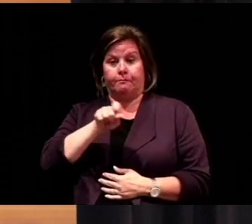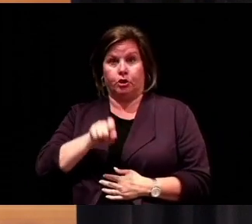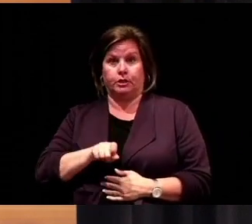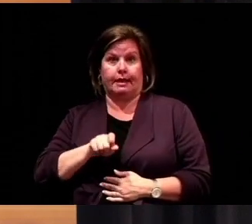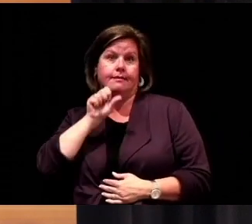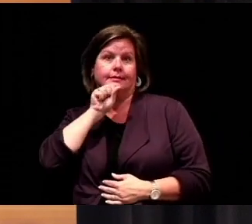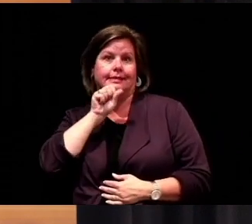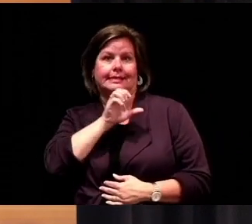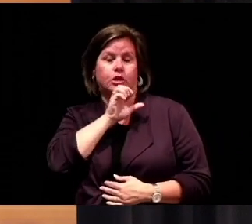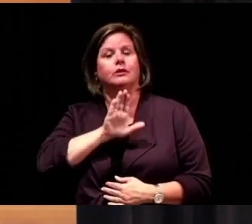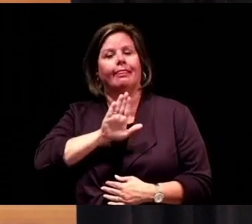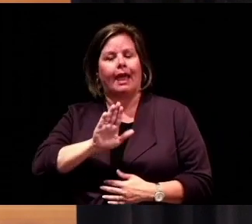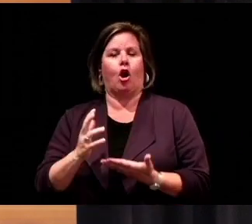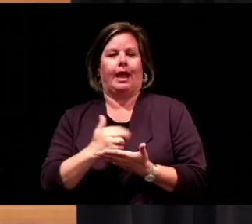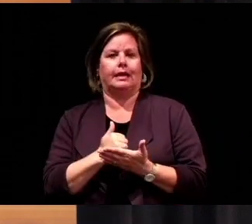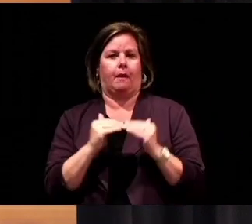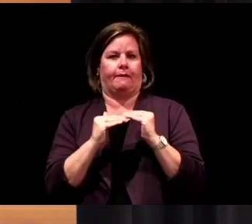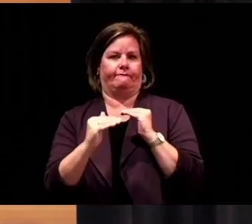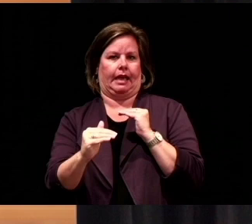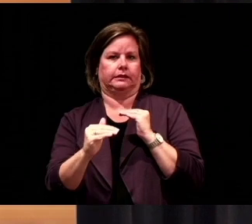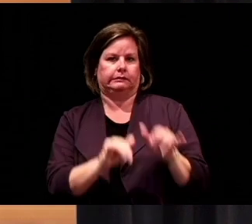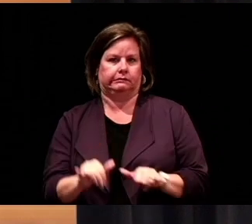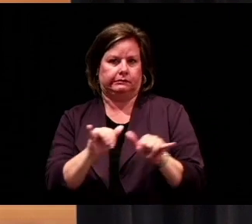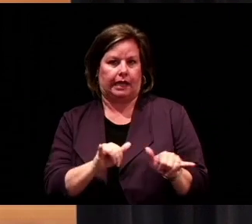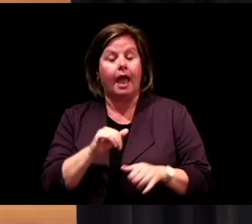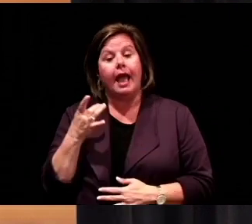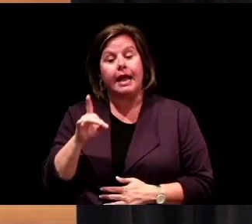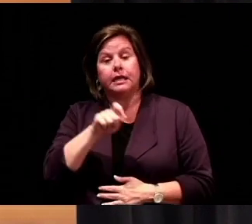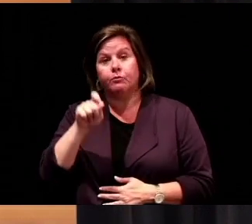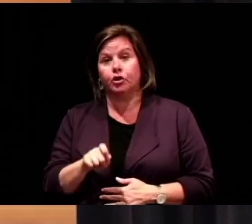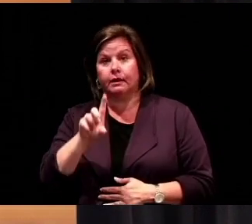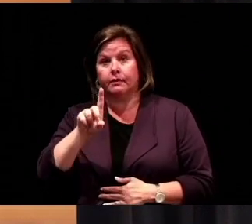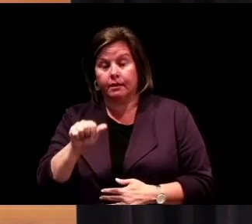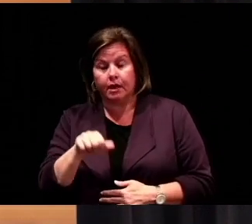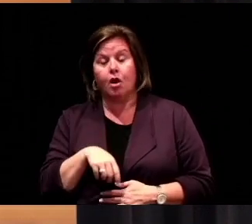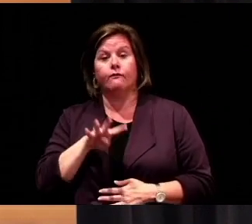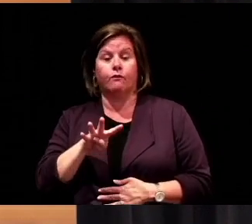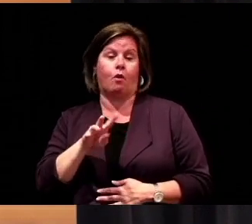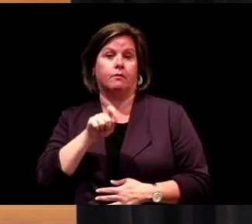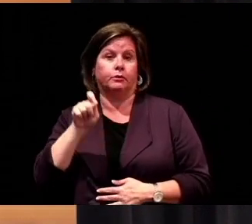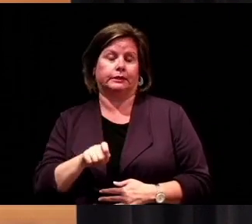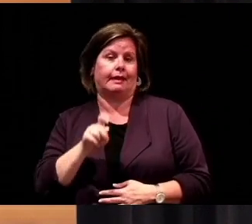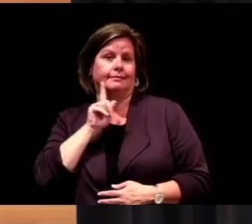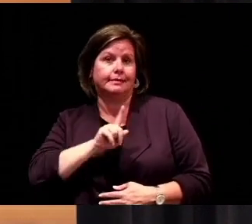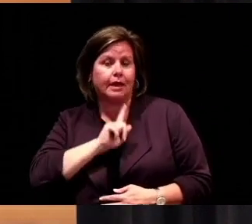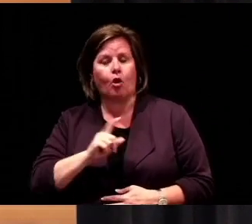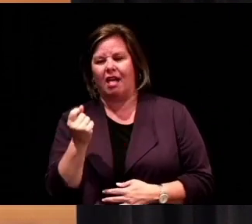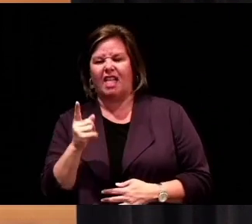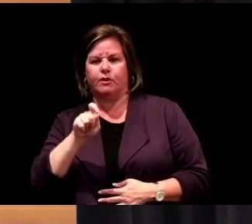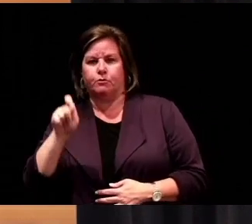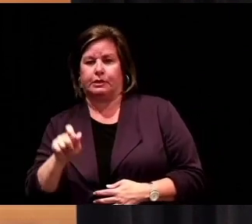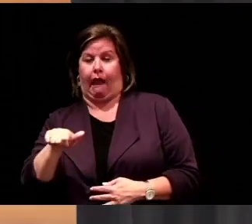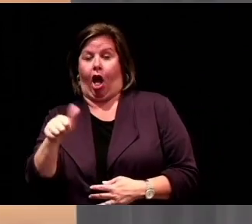And some people think, well, what's wrong with these families? Or maybe they put themselves in this situation. When it comes to